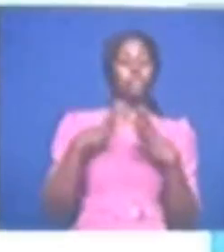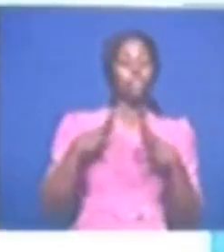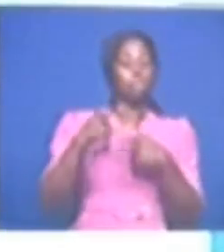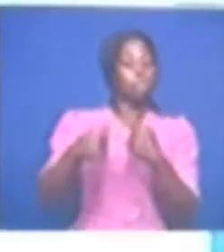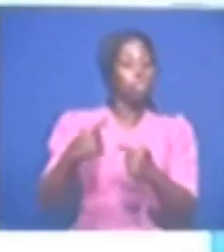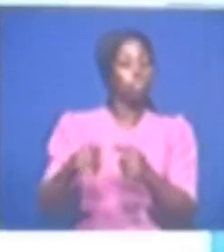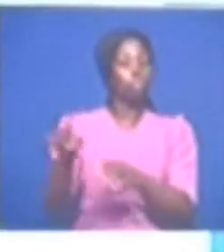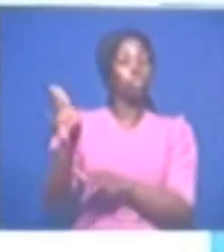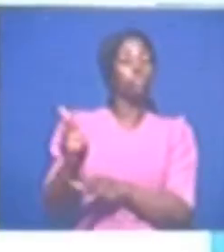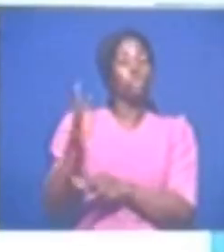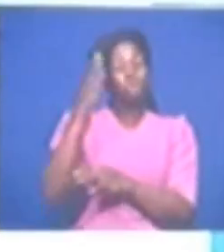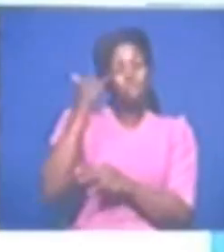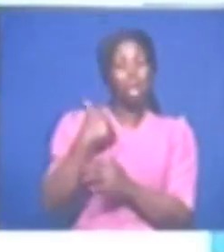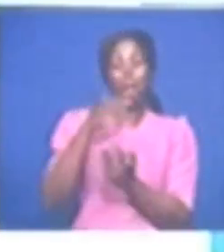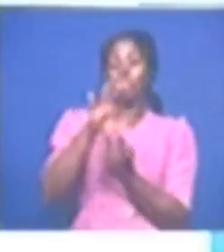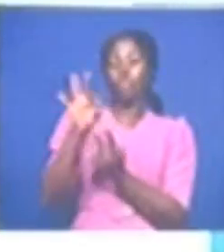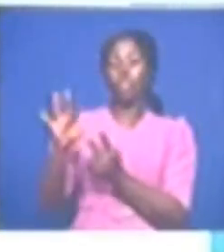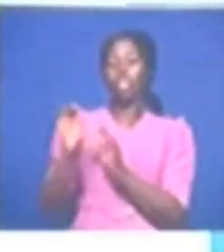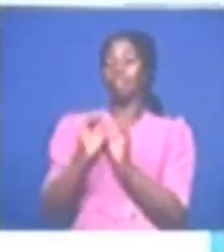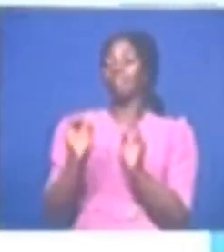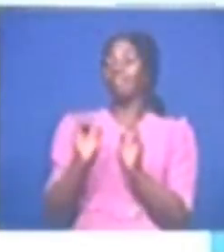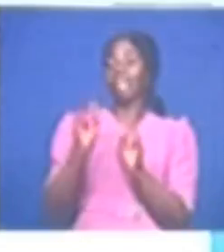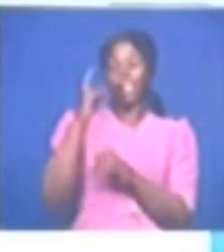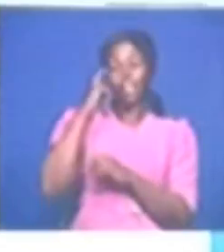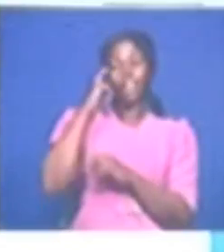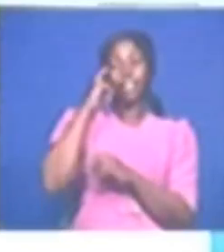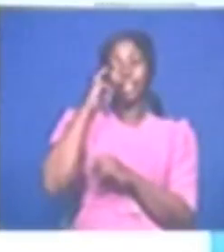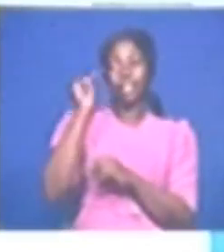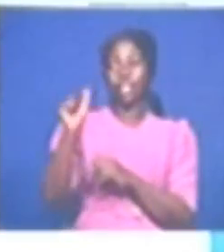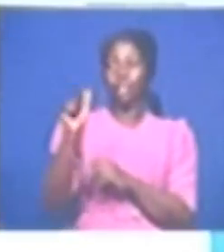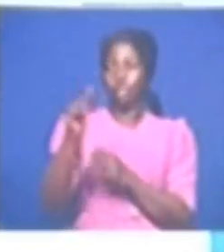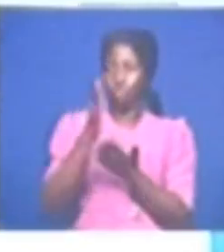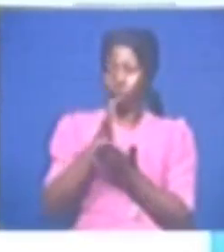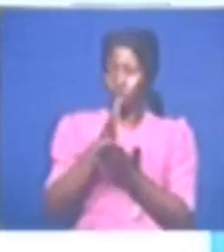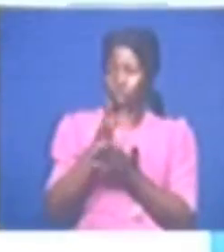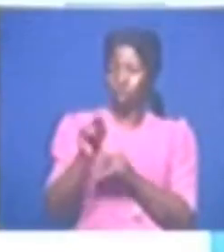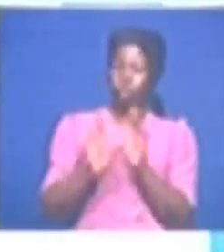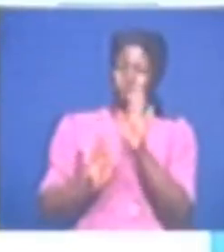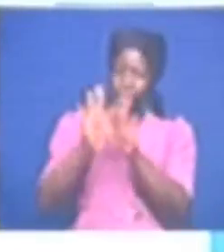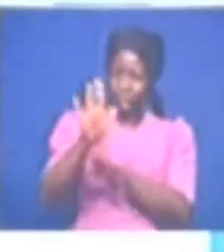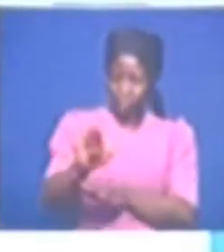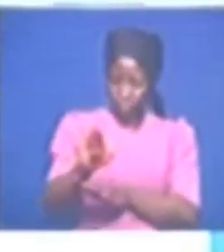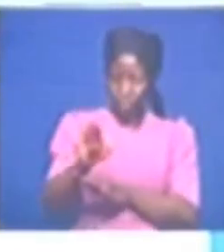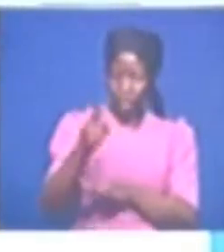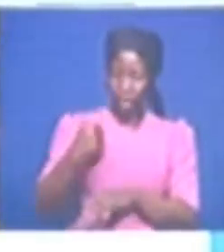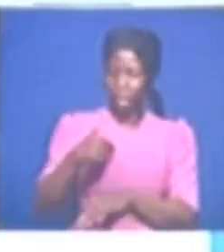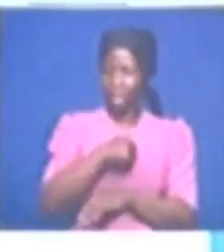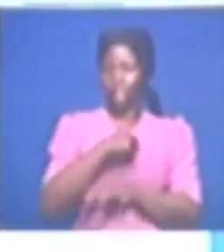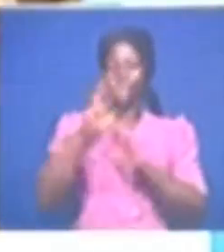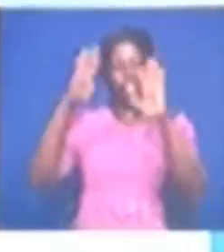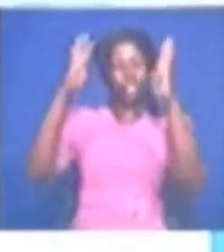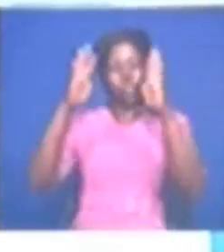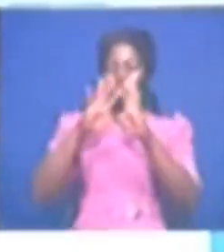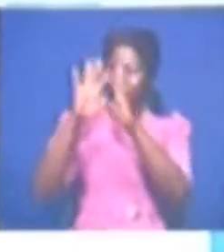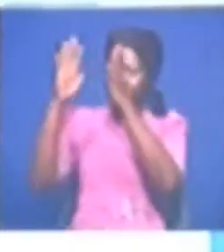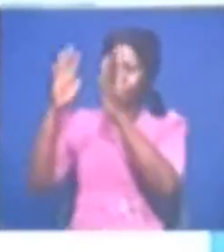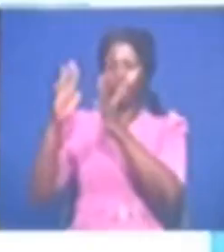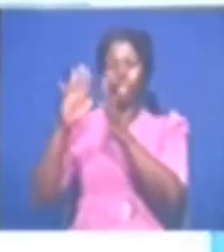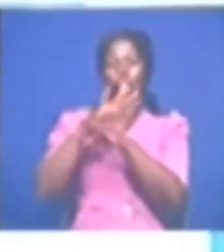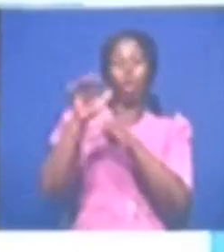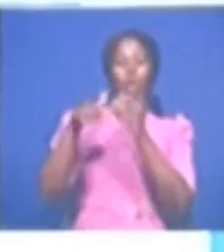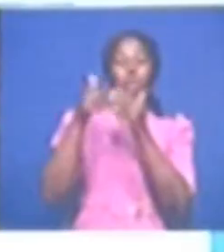I think we really need to be, that was actually a milestone. And we are celebrating and celebrating all over the world. So has it